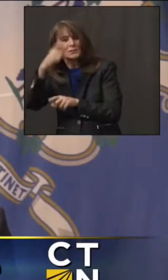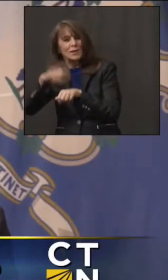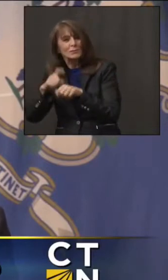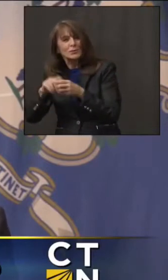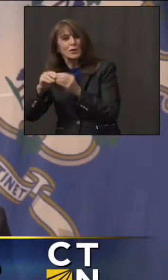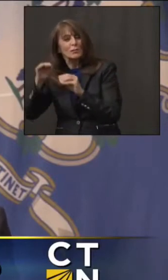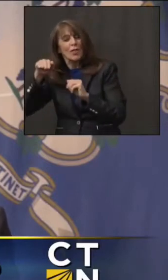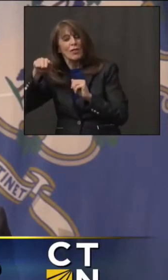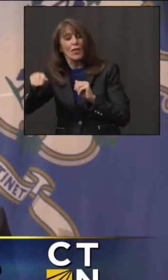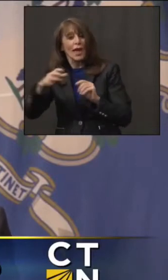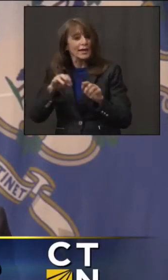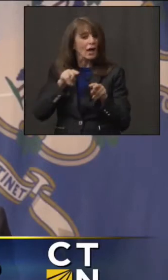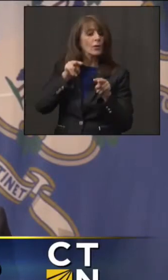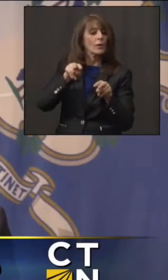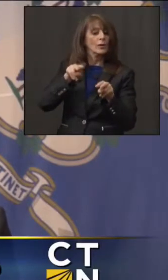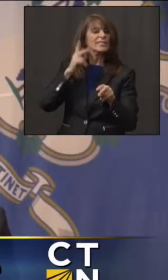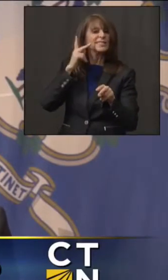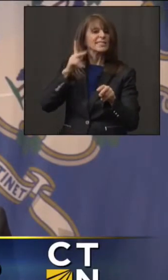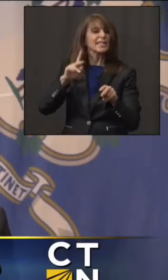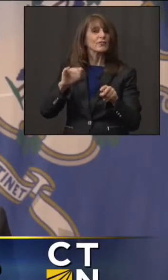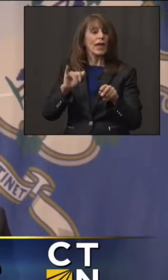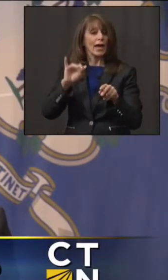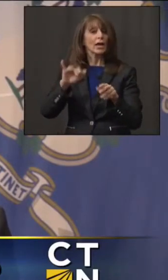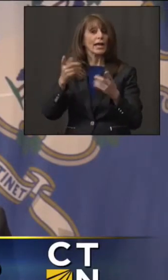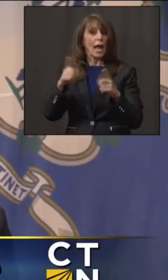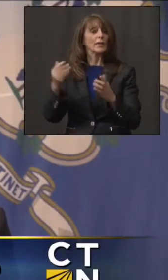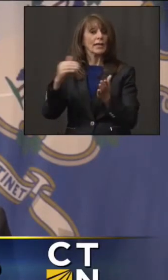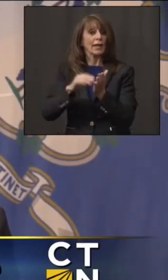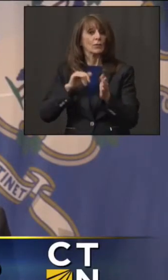next few weeks whether we can bend the curve a second time.